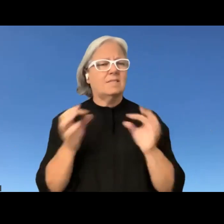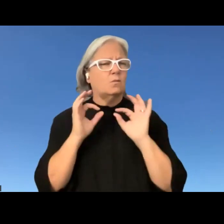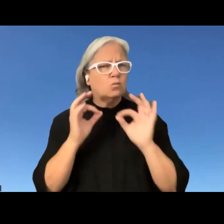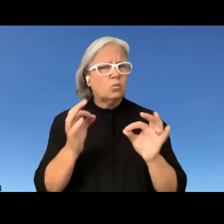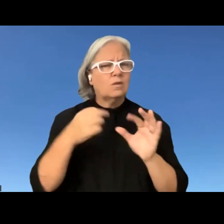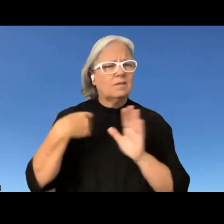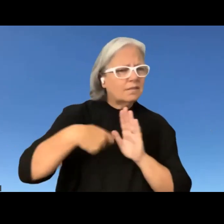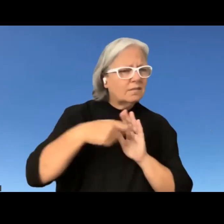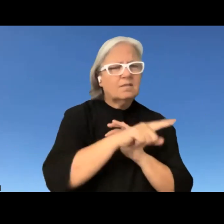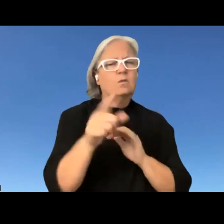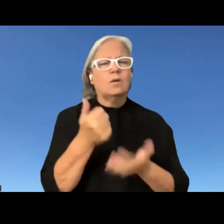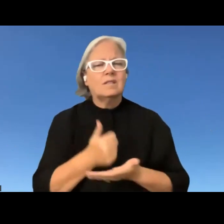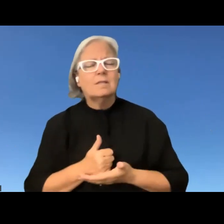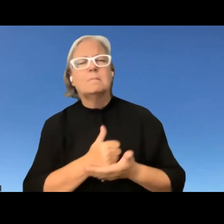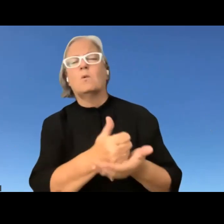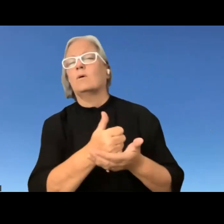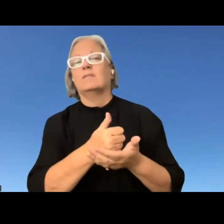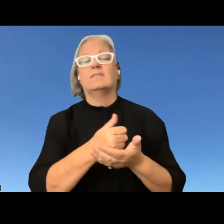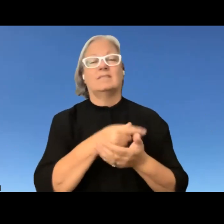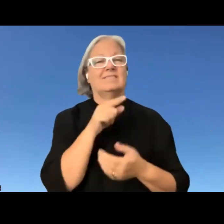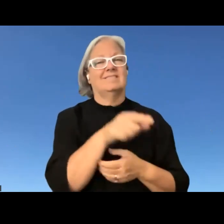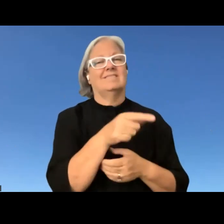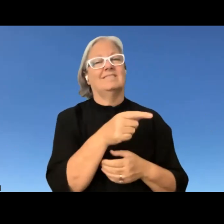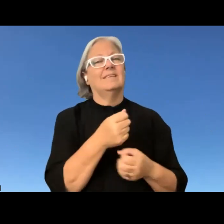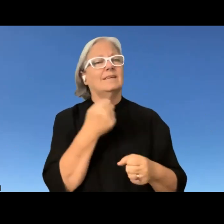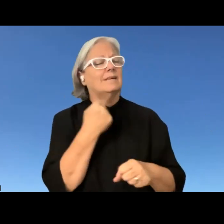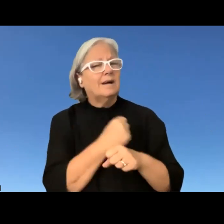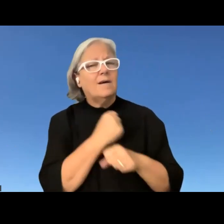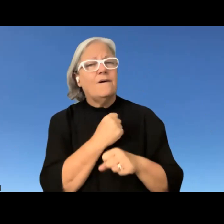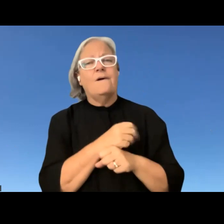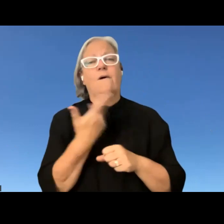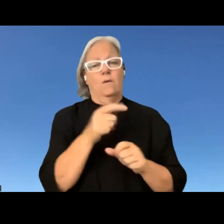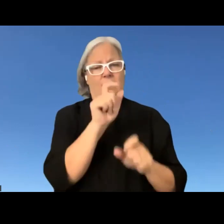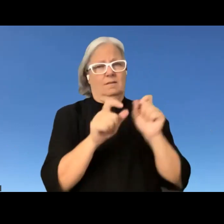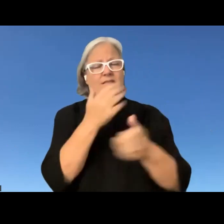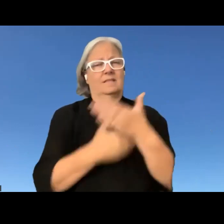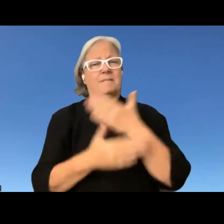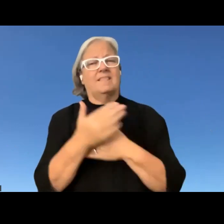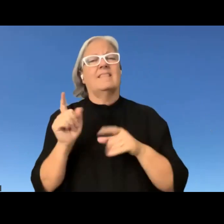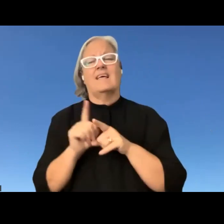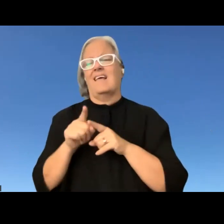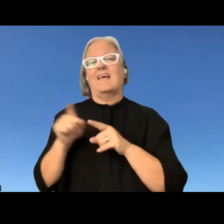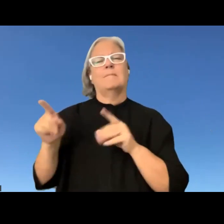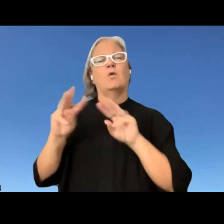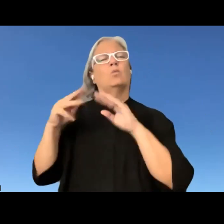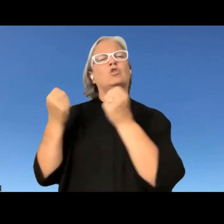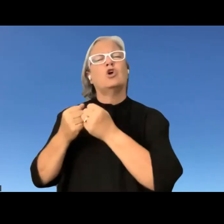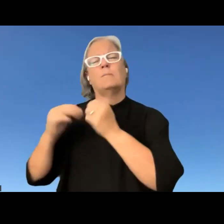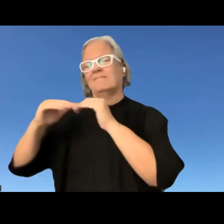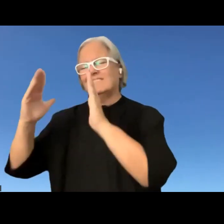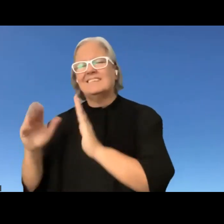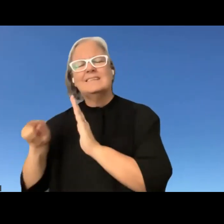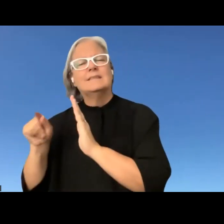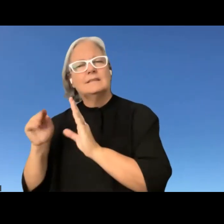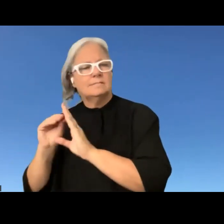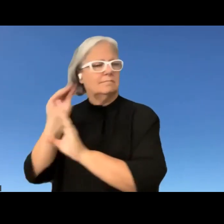employment projects that bring persons with disabilities out of sheltered workshop onto the first labor market,